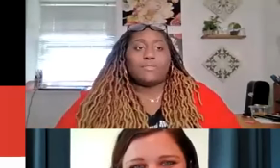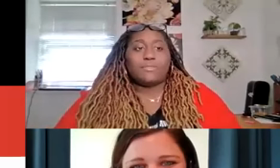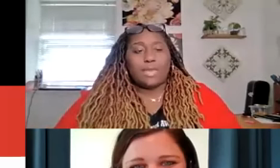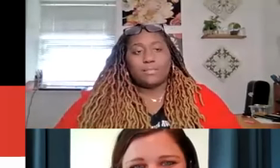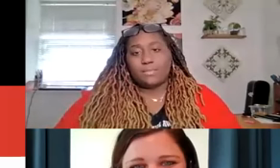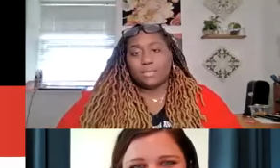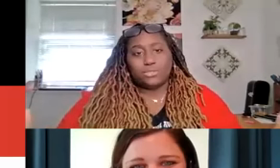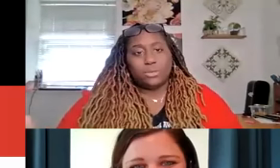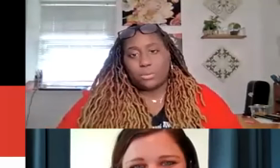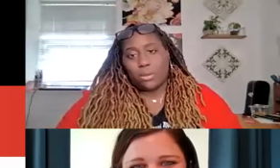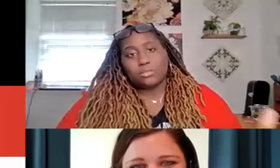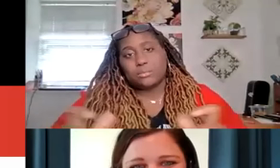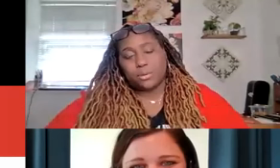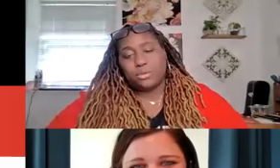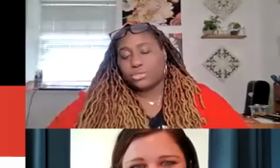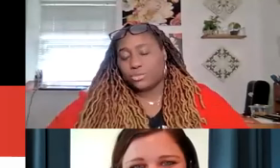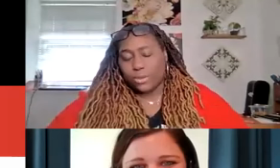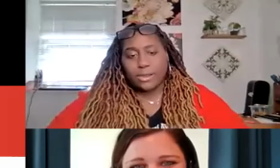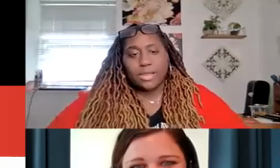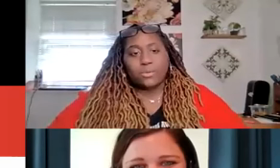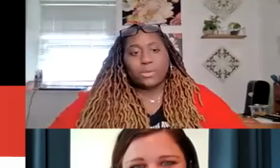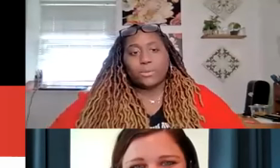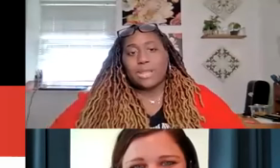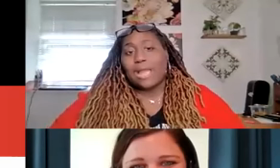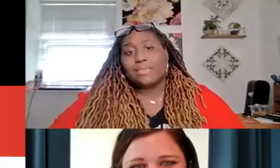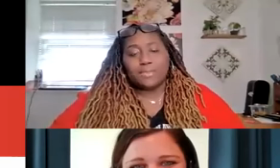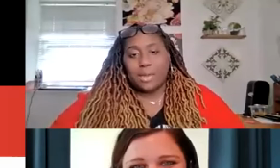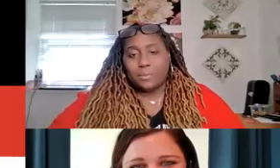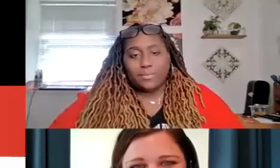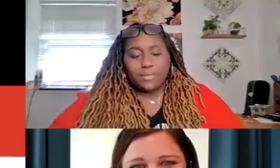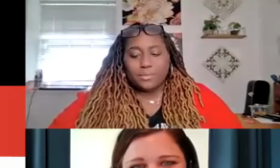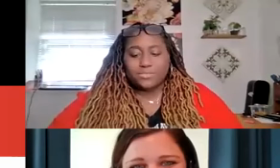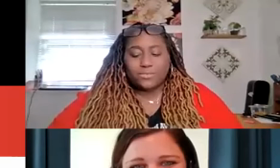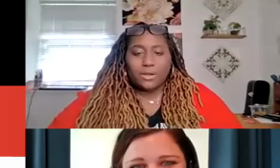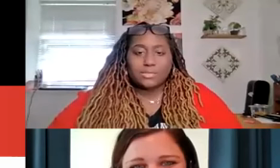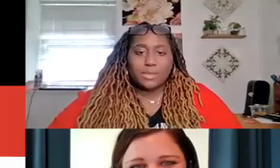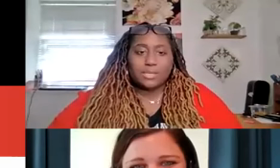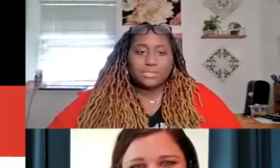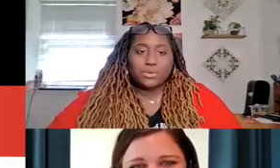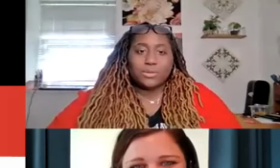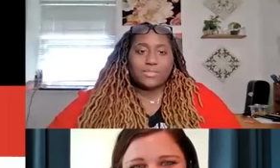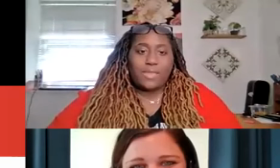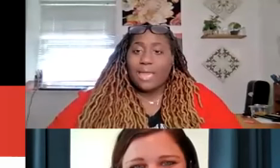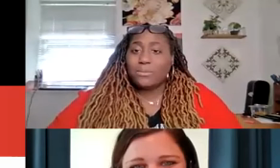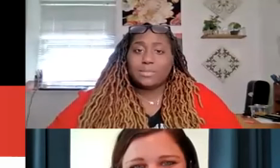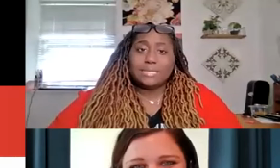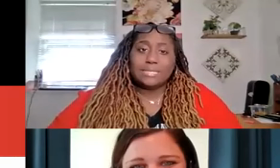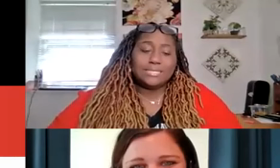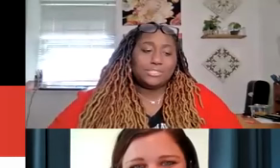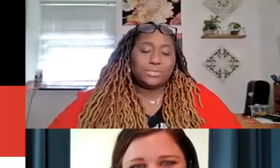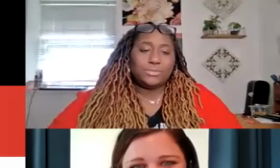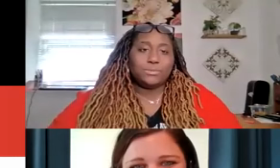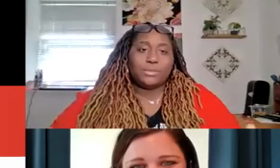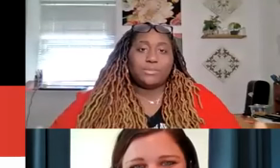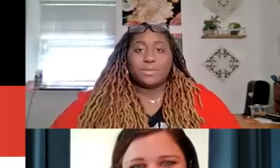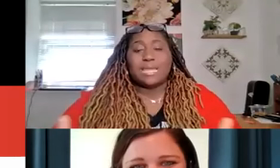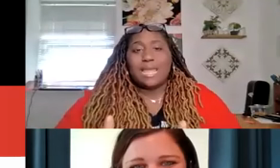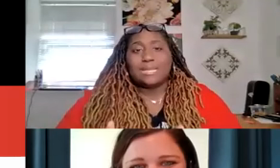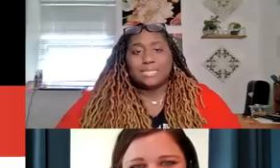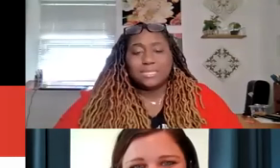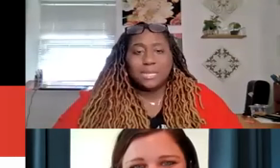that they felt that dual-pronged approach where we were not giving up on them as far as making sure that they had what they need to